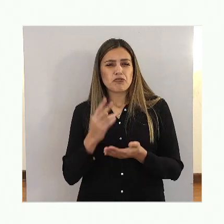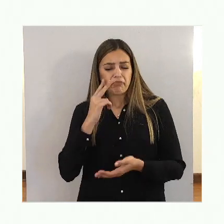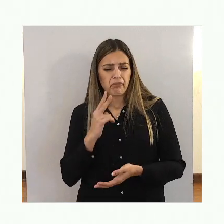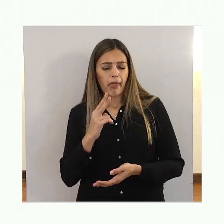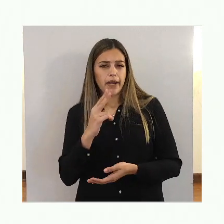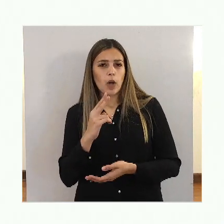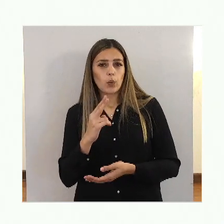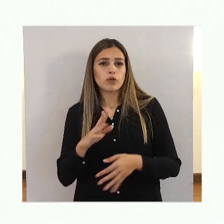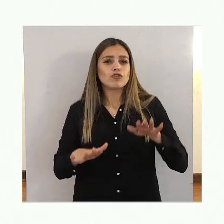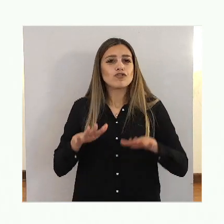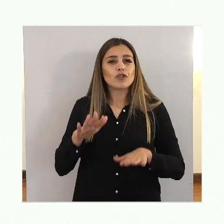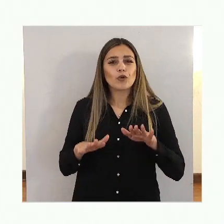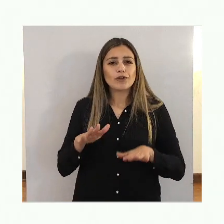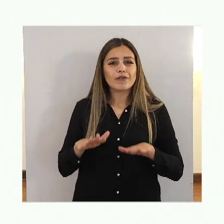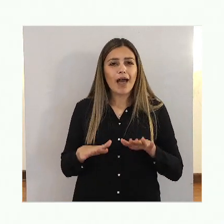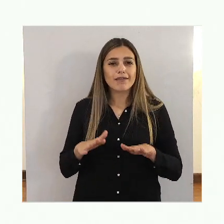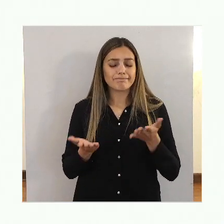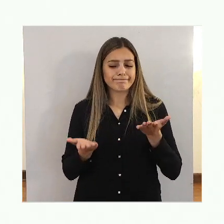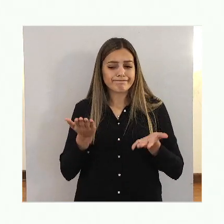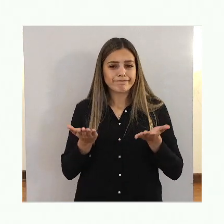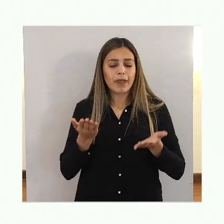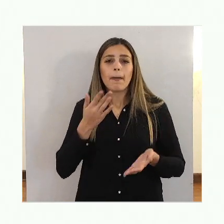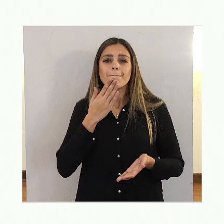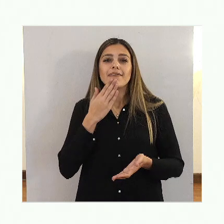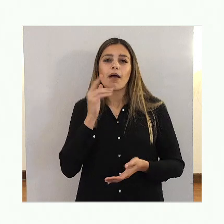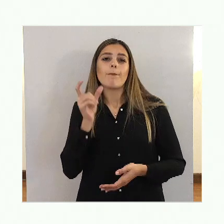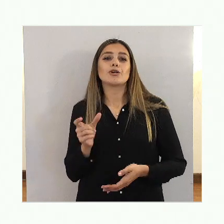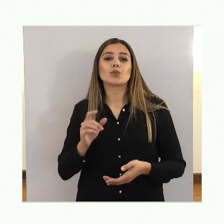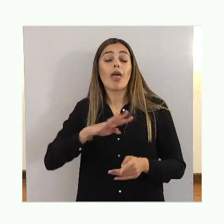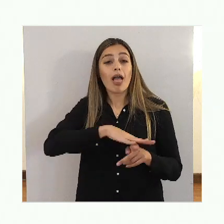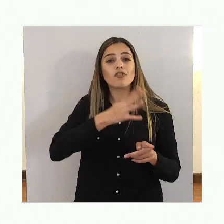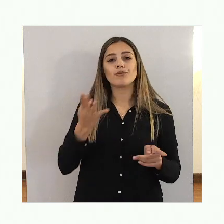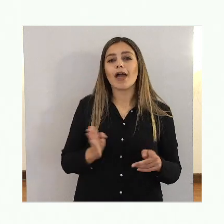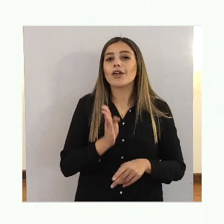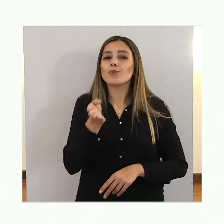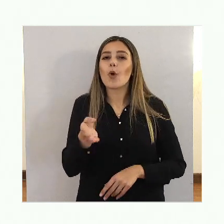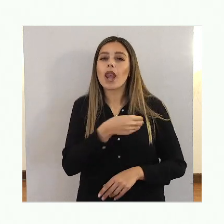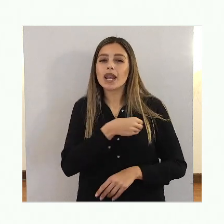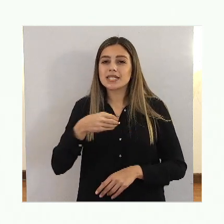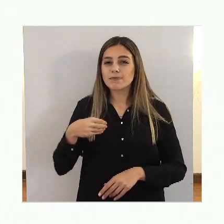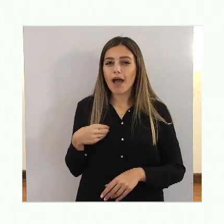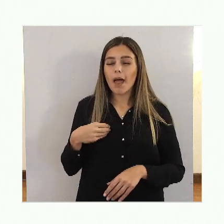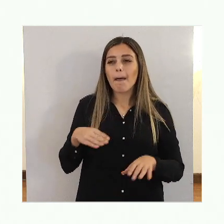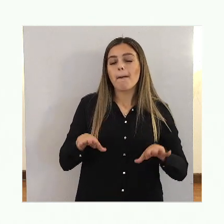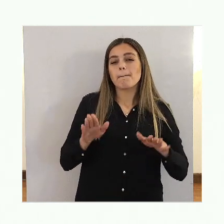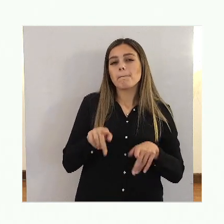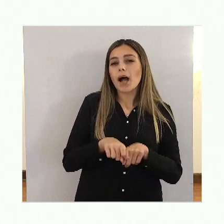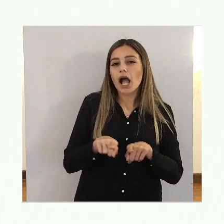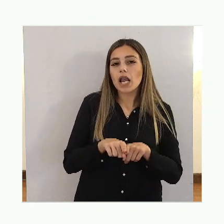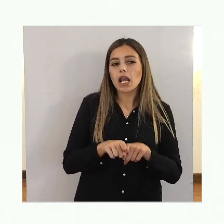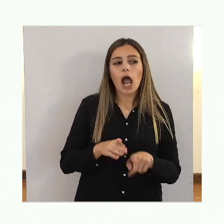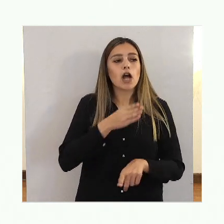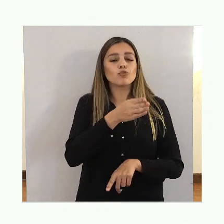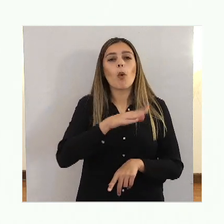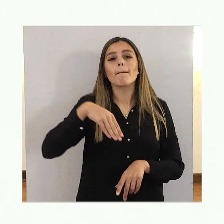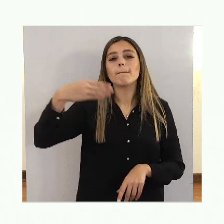sometimes when an LGBTIQ person approaches a health setting, it is like trying to speak a foreign language in a native country. You